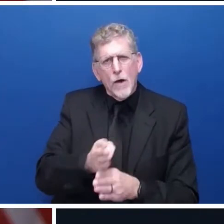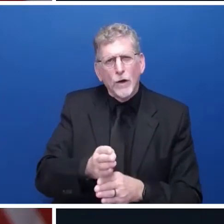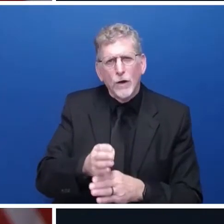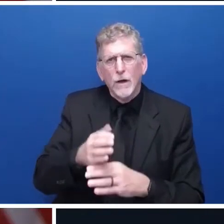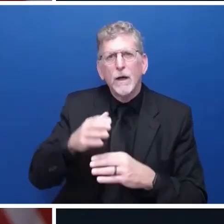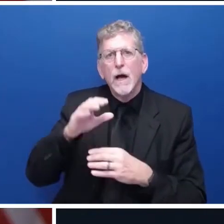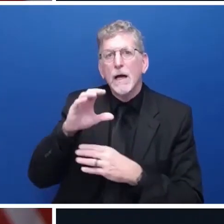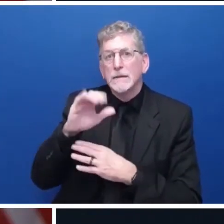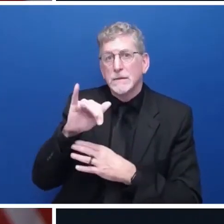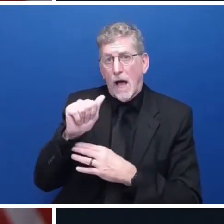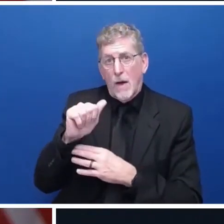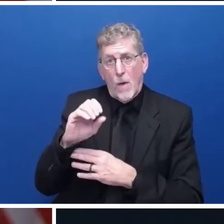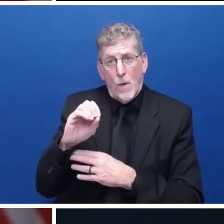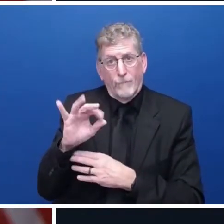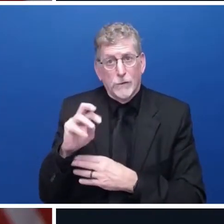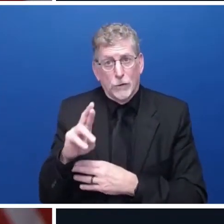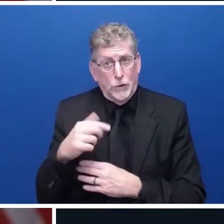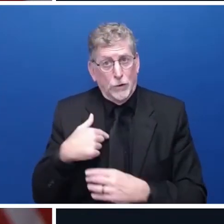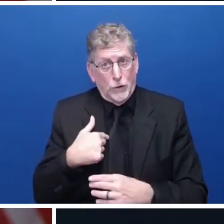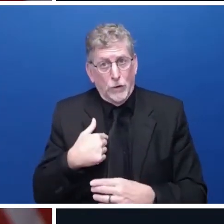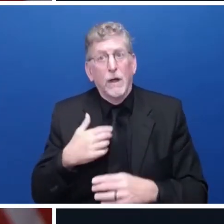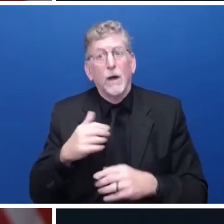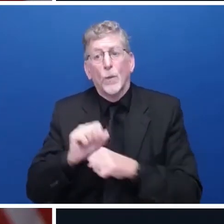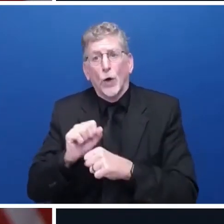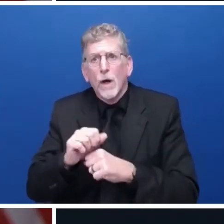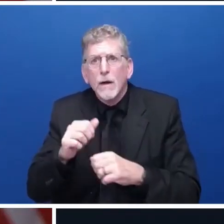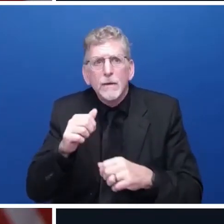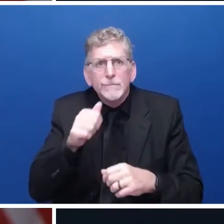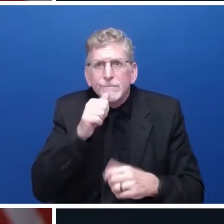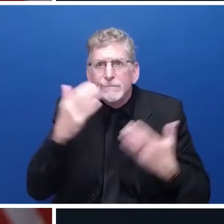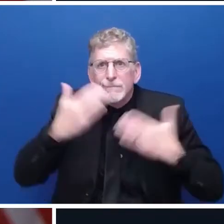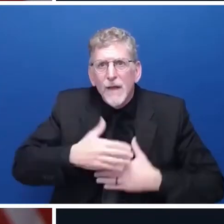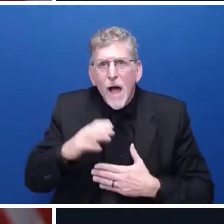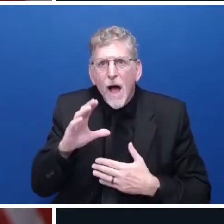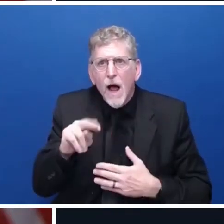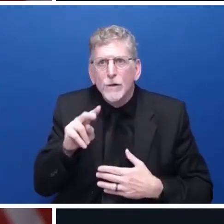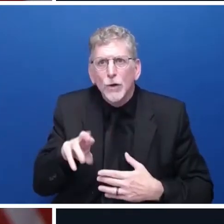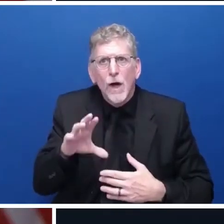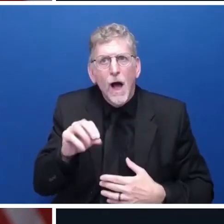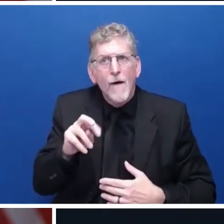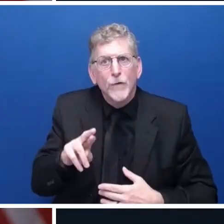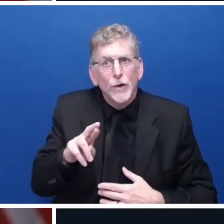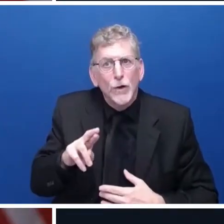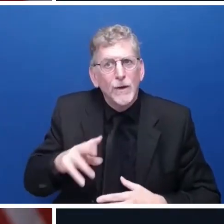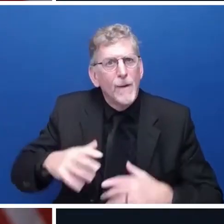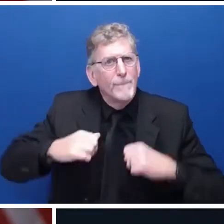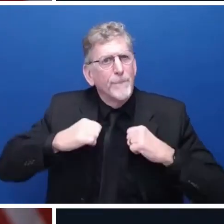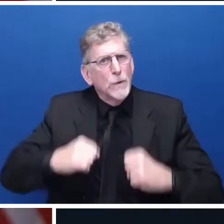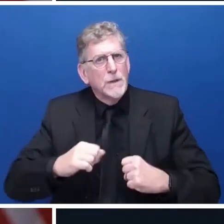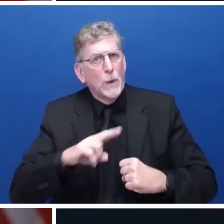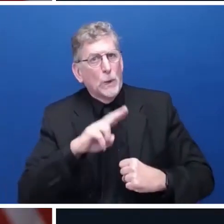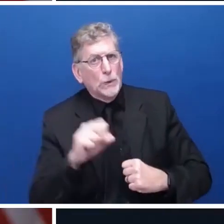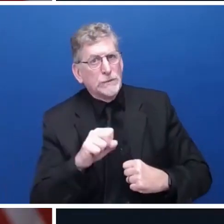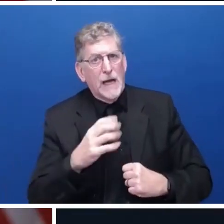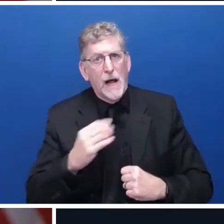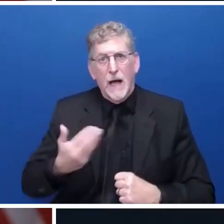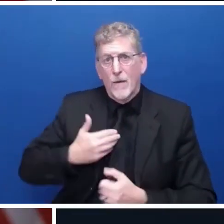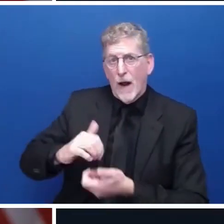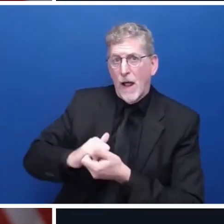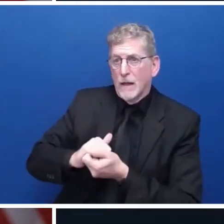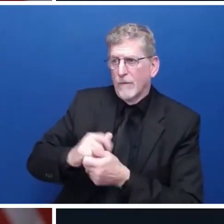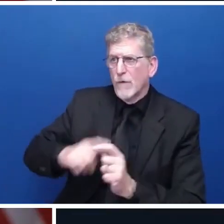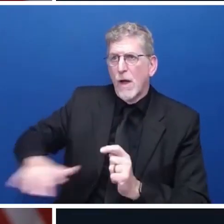States and our allies from global threats, terrorism, nuclear weapons, and the aggression of adversarial nations around the